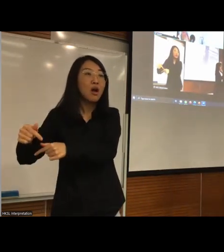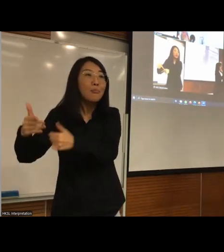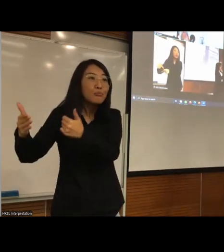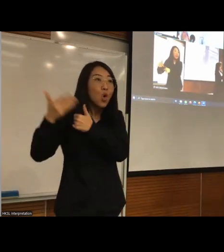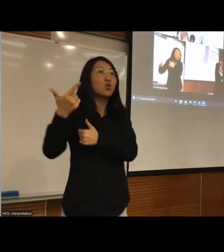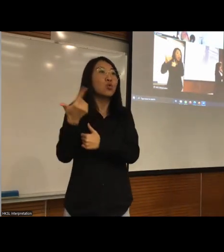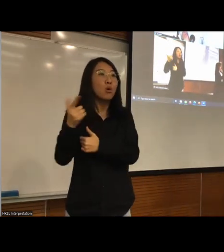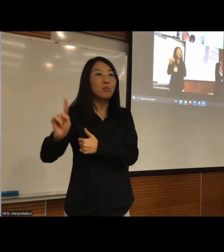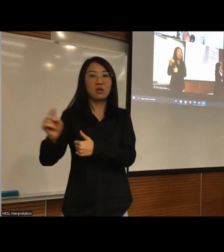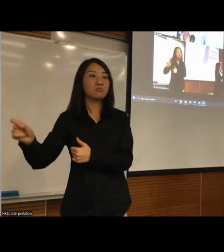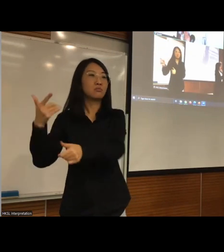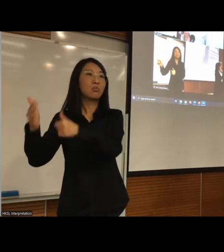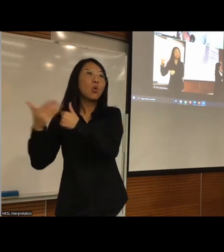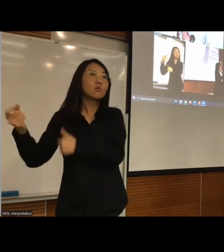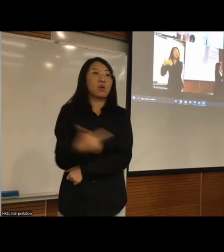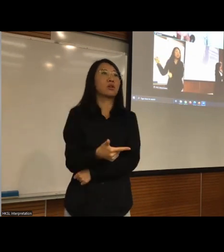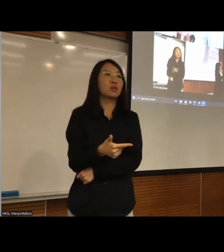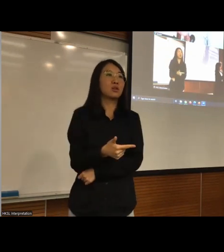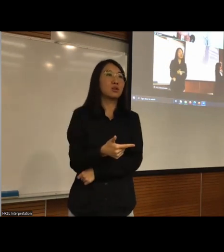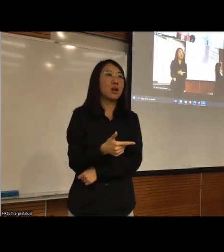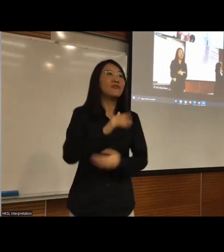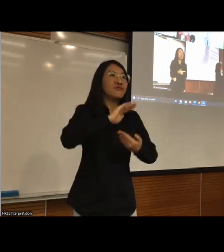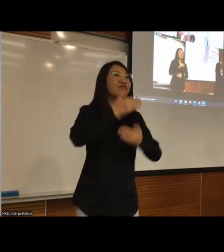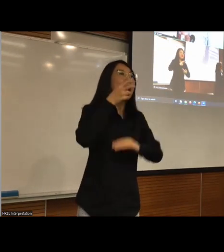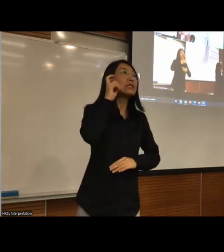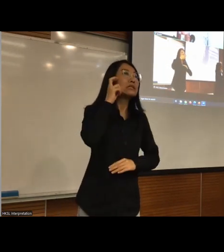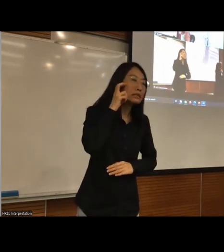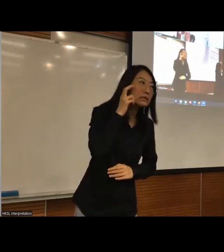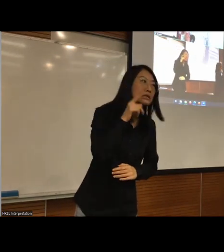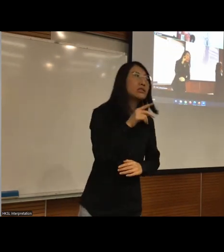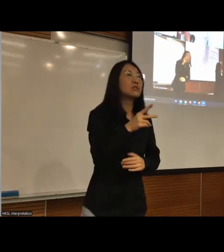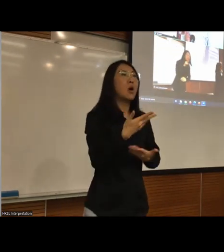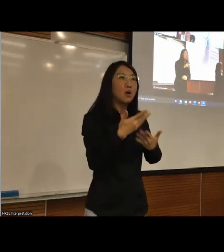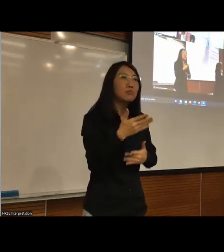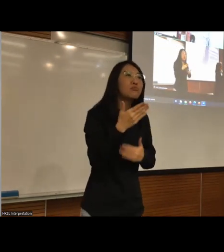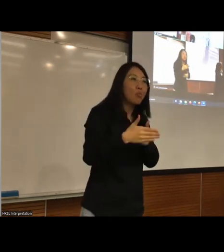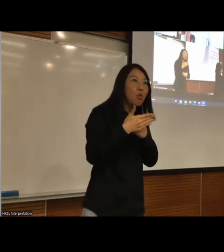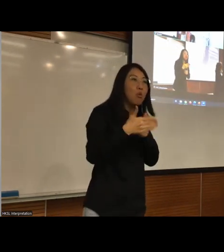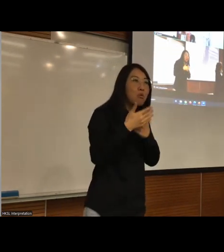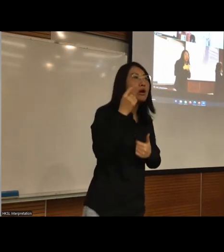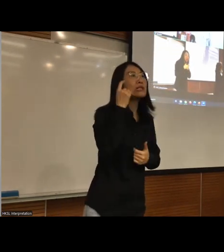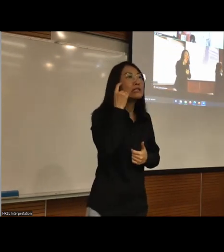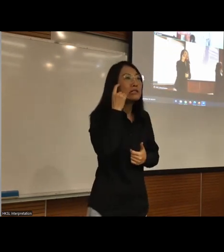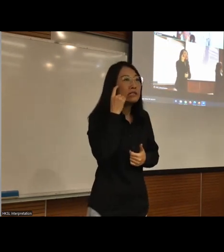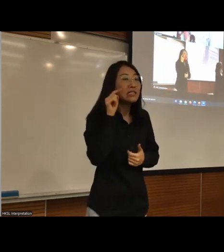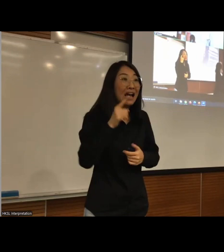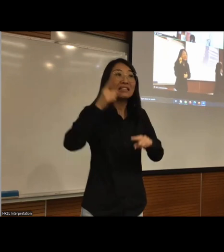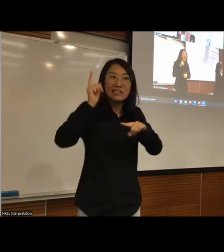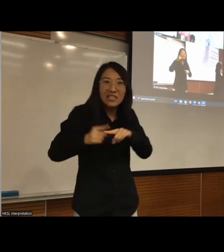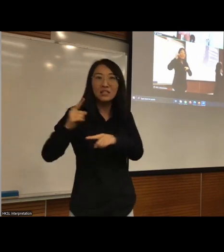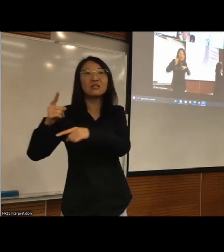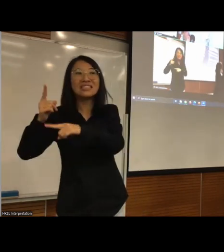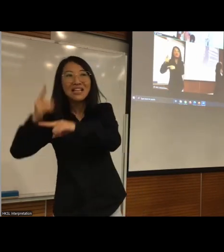So maybe reflective would help us gain time, but maybe it will not be as efficient as just practice,